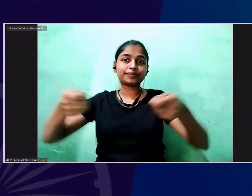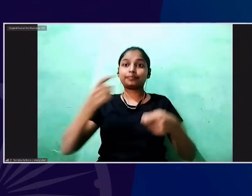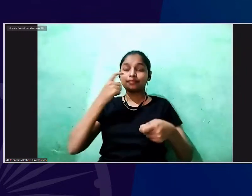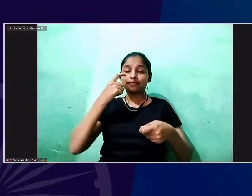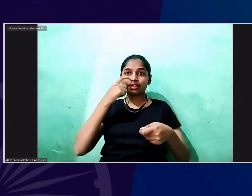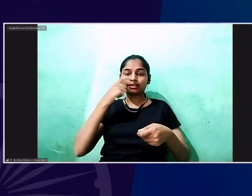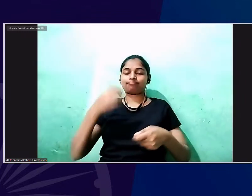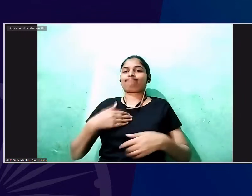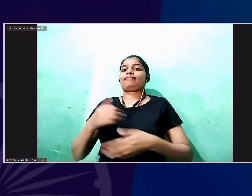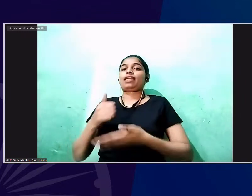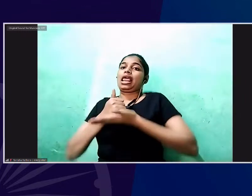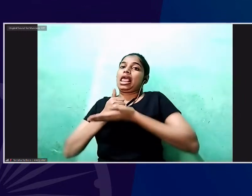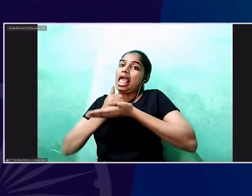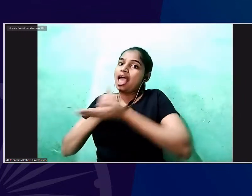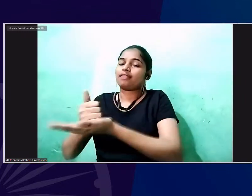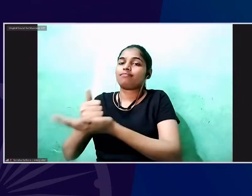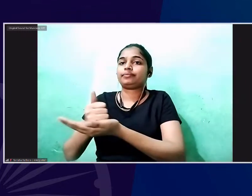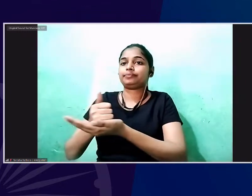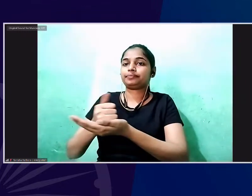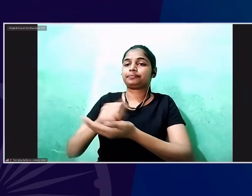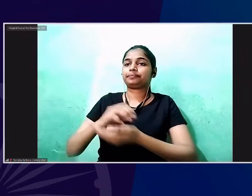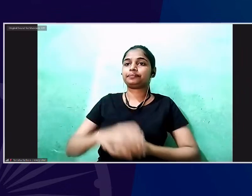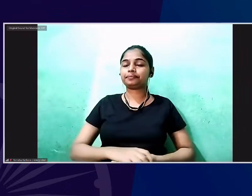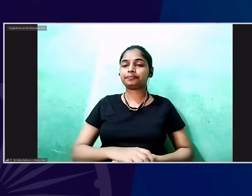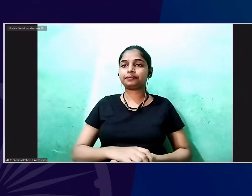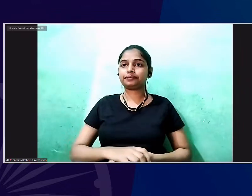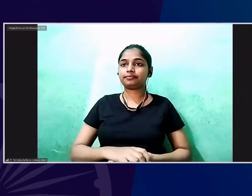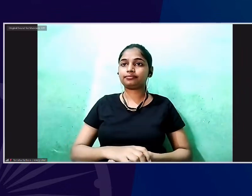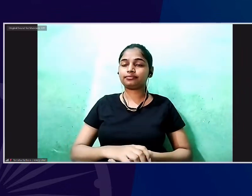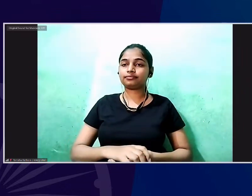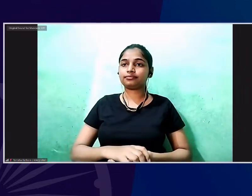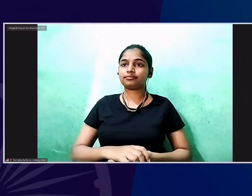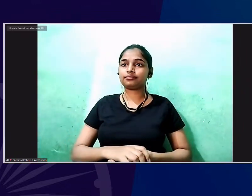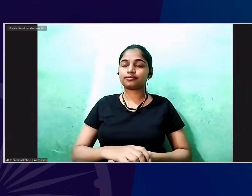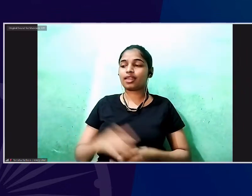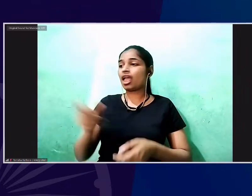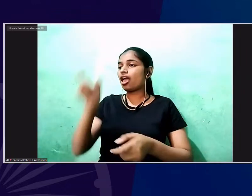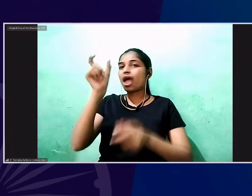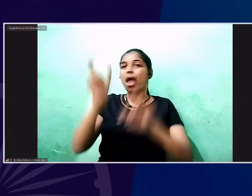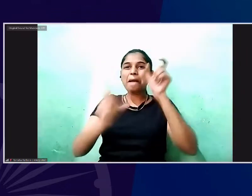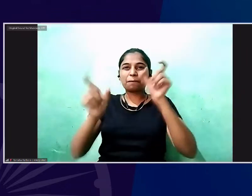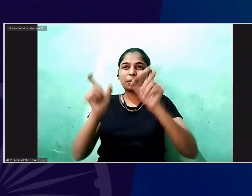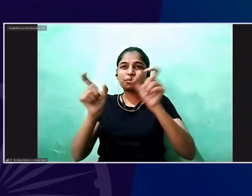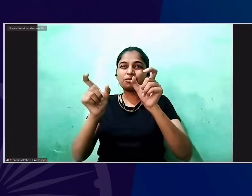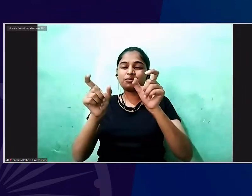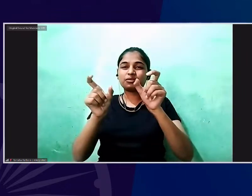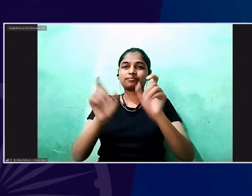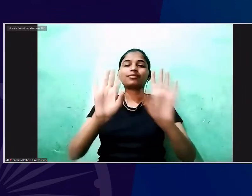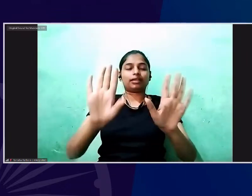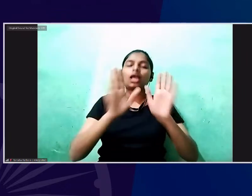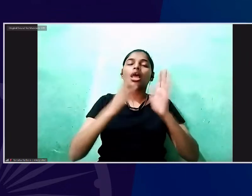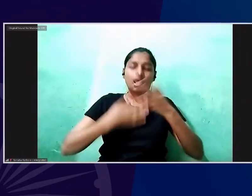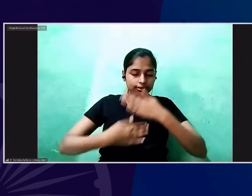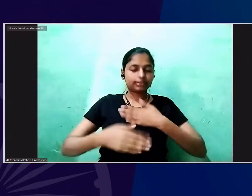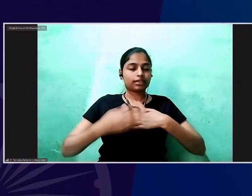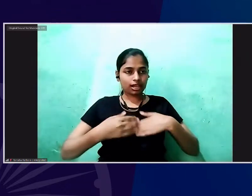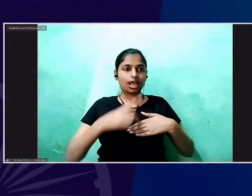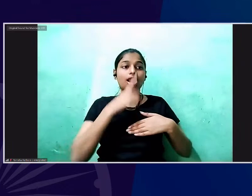people in making the journey comfortable. So in the same